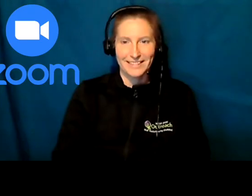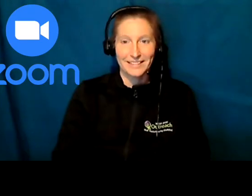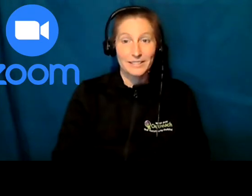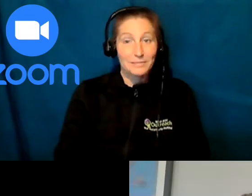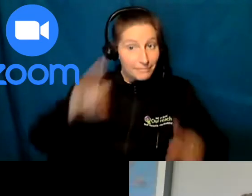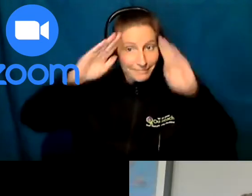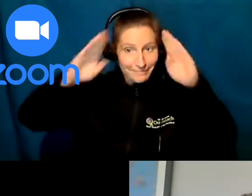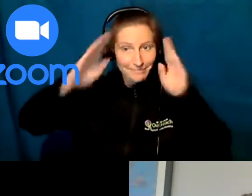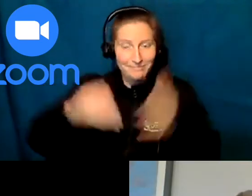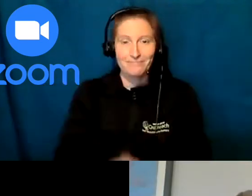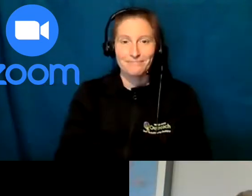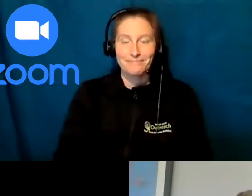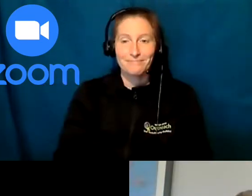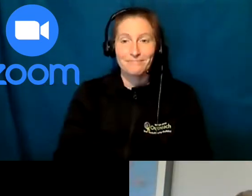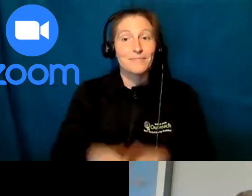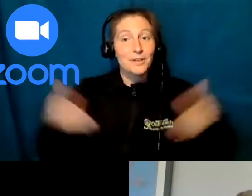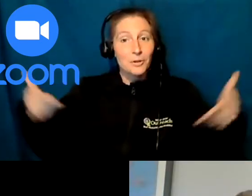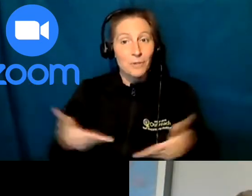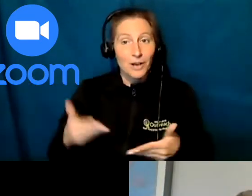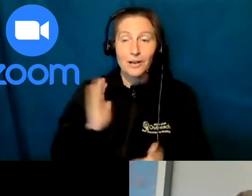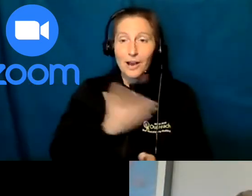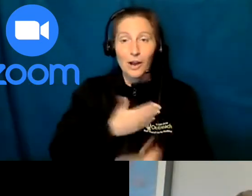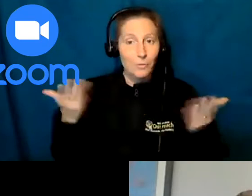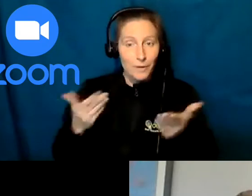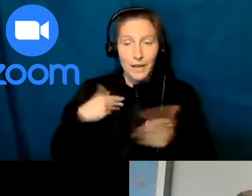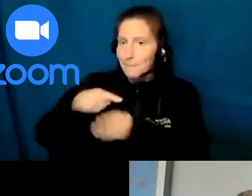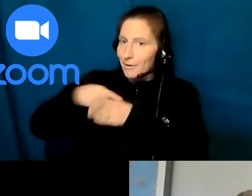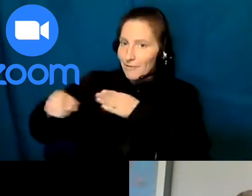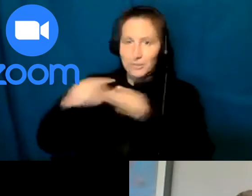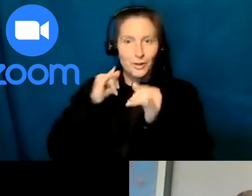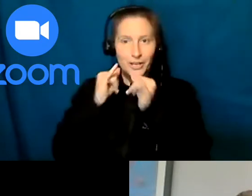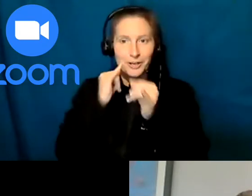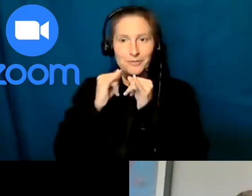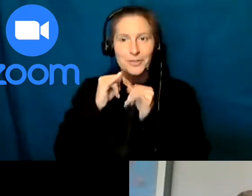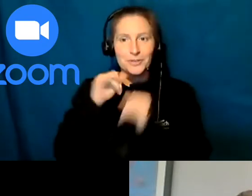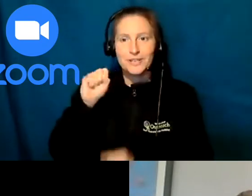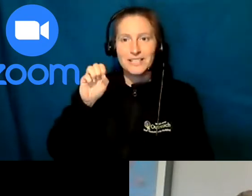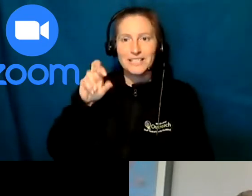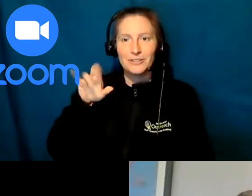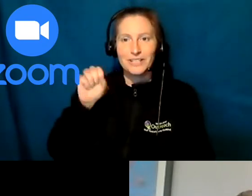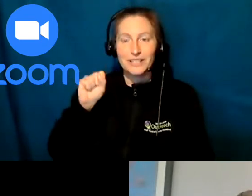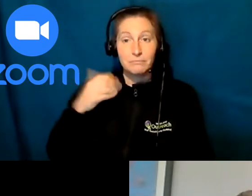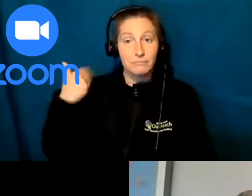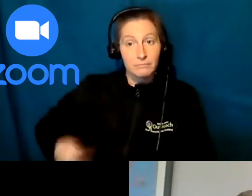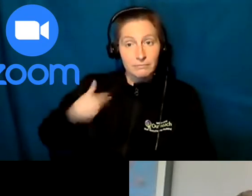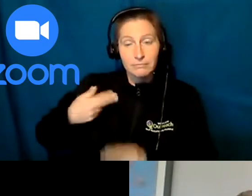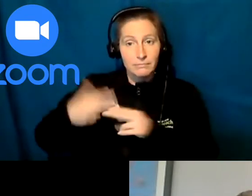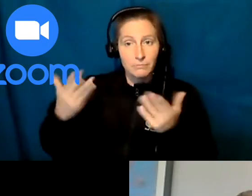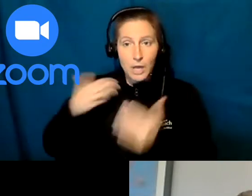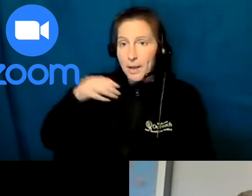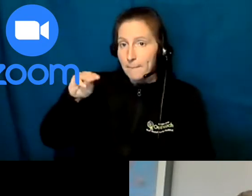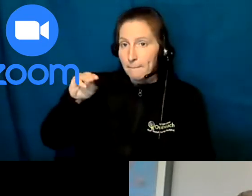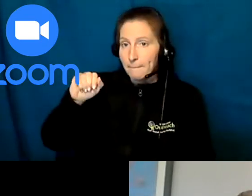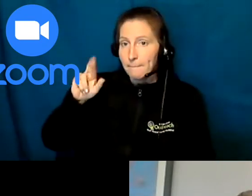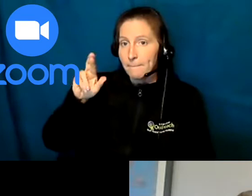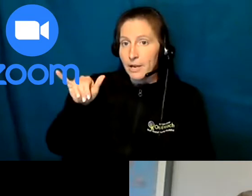Hi, welcome to our professional interview series. My name is Mary Ann Barnett, and I am